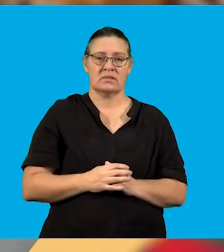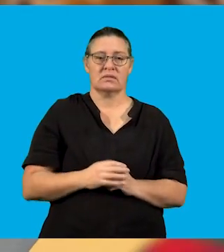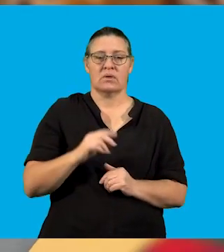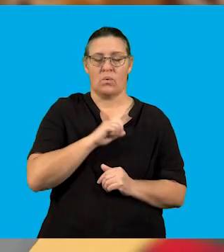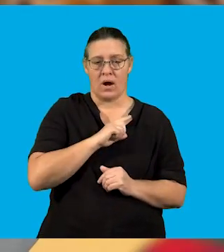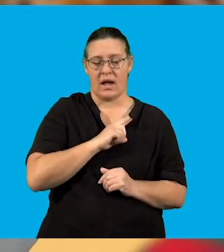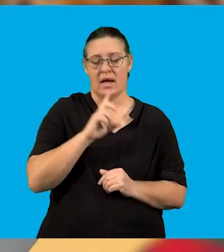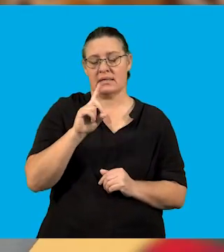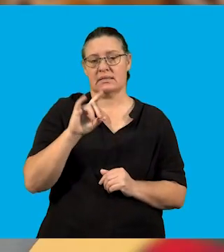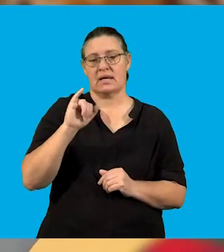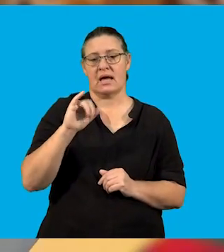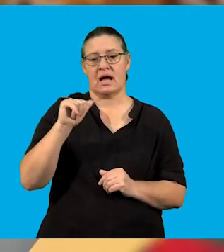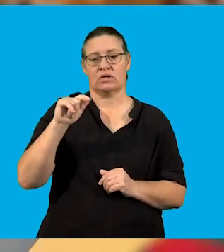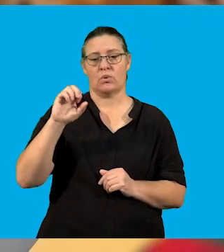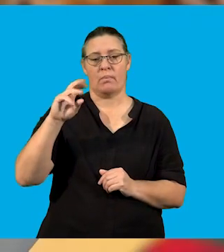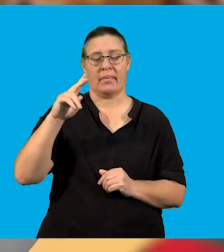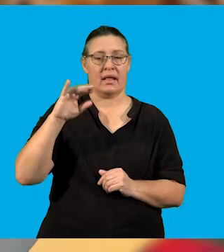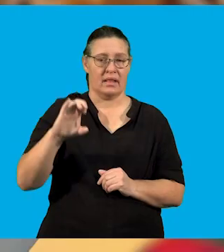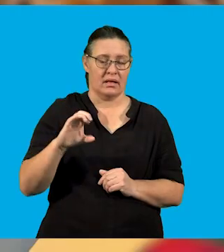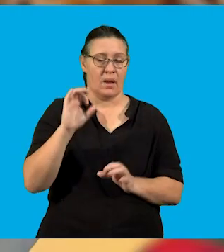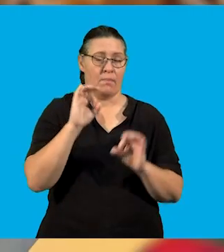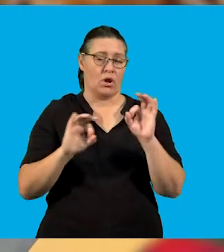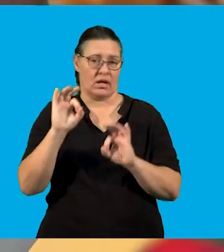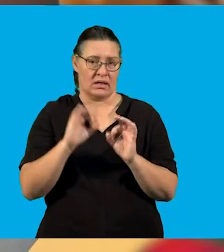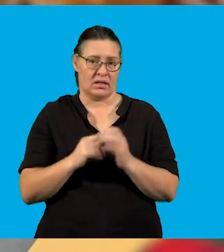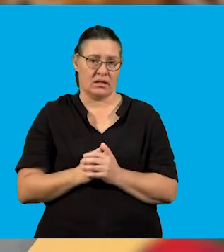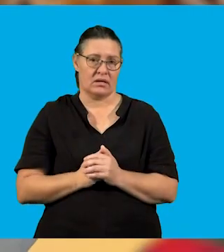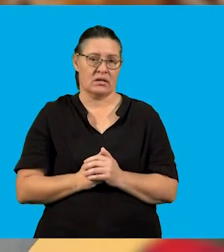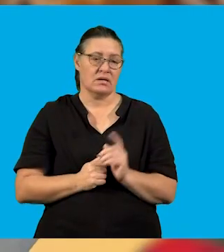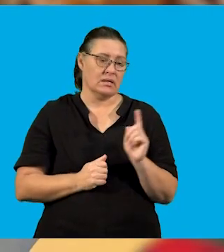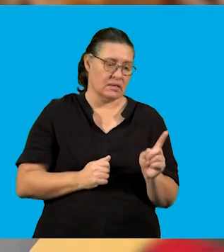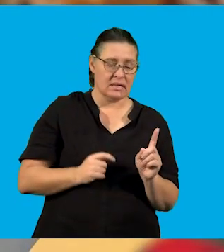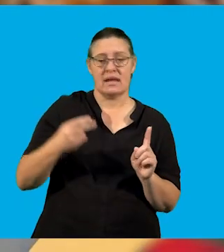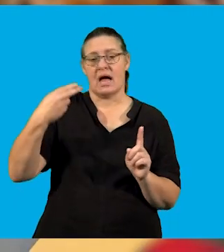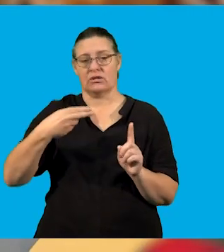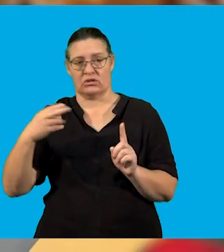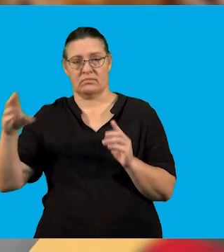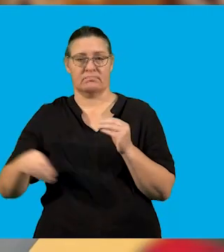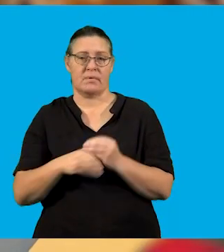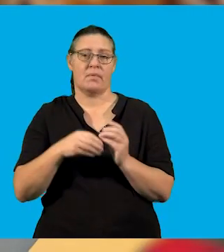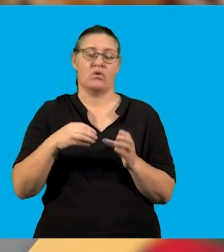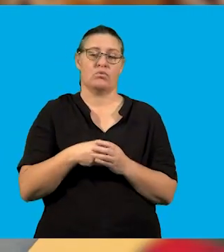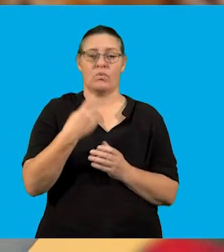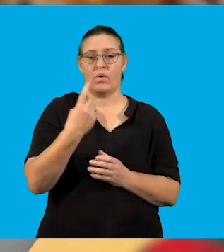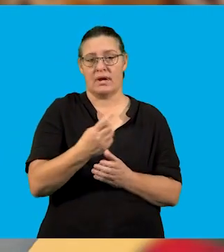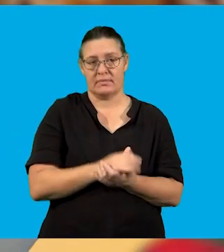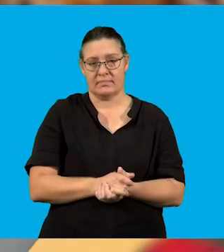are diatomic molecules. Remember, it's those ones plus the hydrogen that is found in group 1.